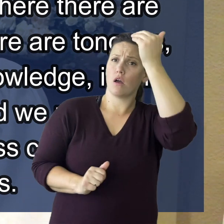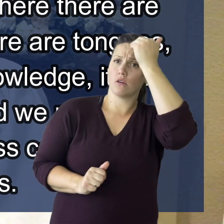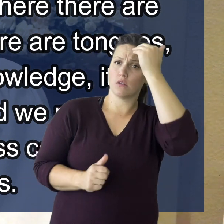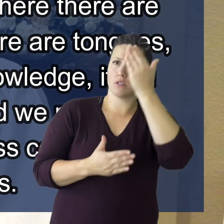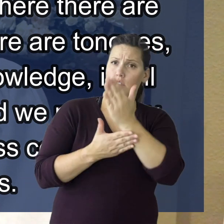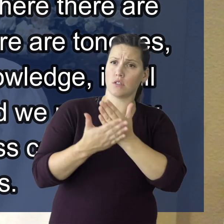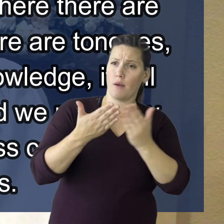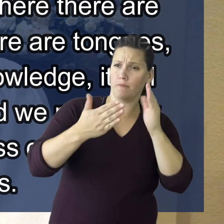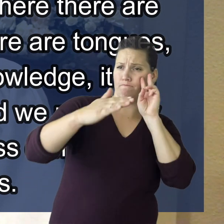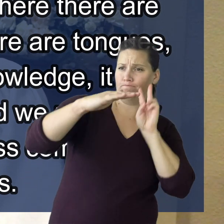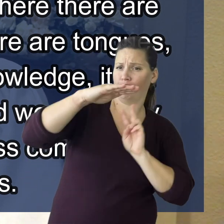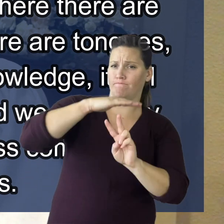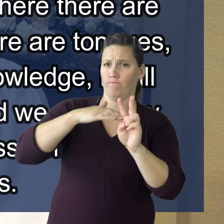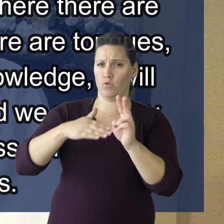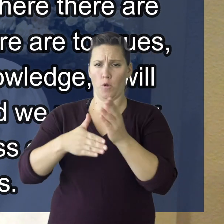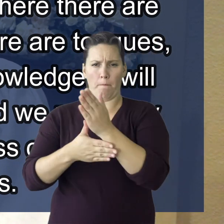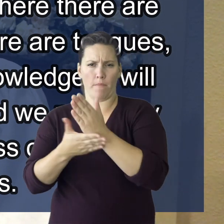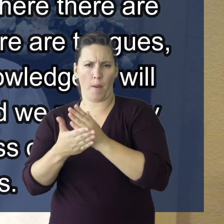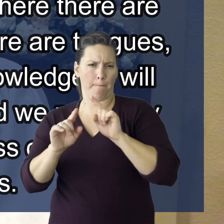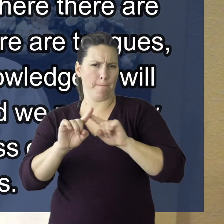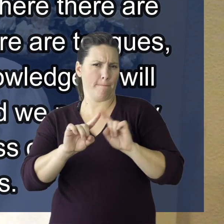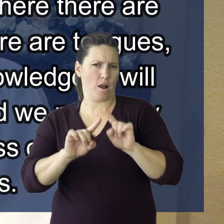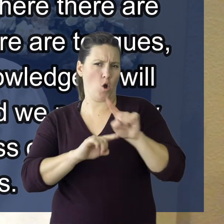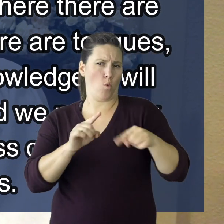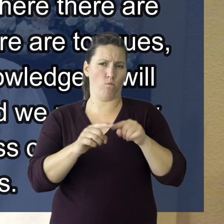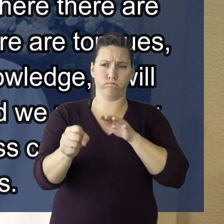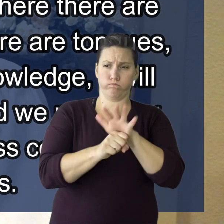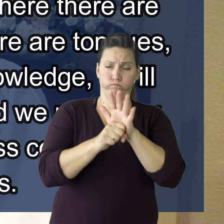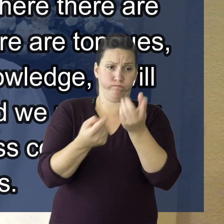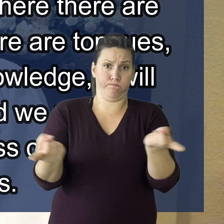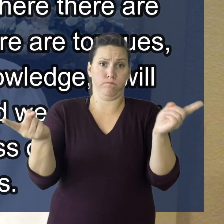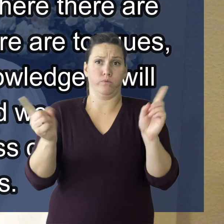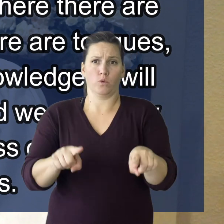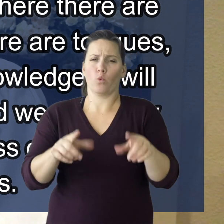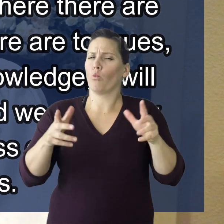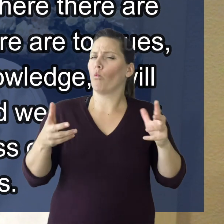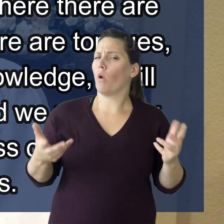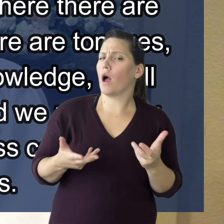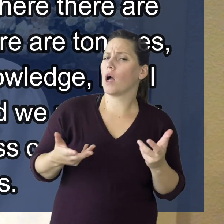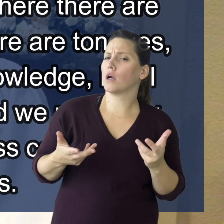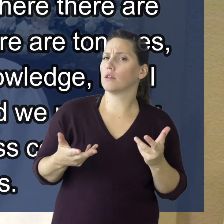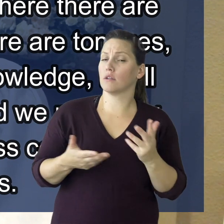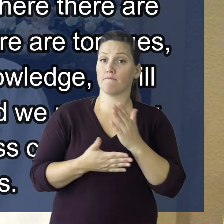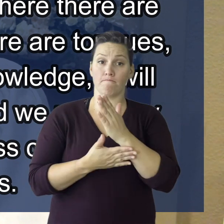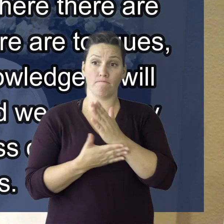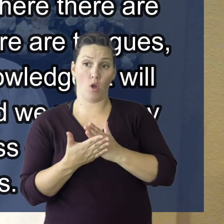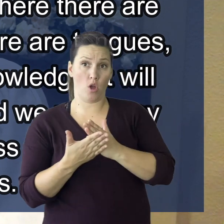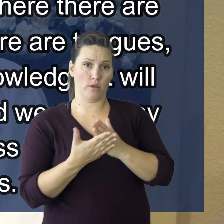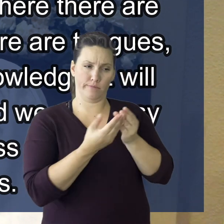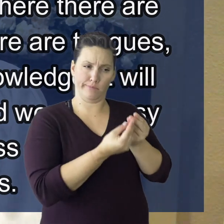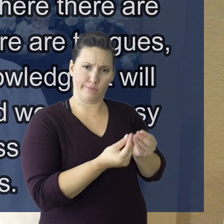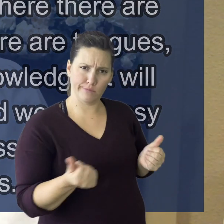in part, and we prophesy in part. But when completeness comes, what is in